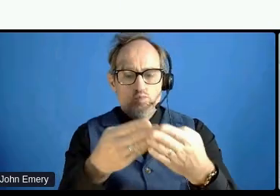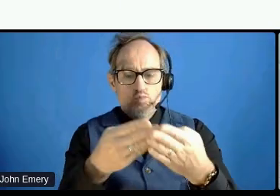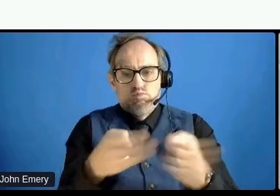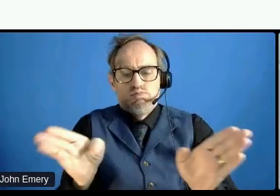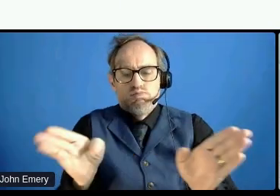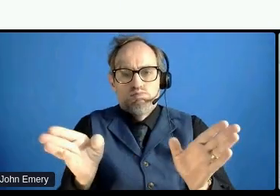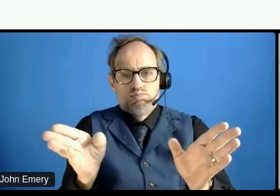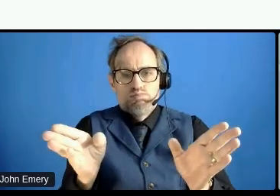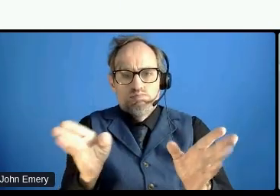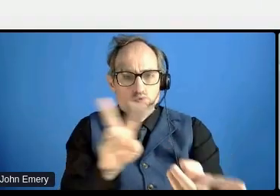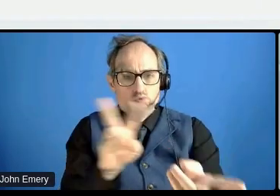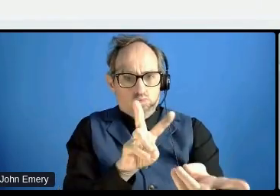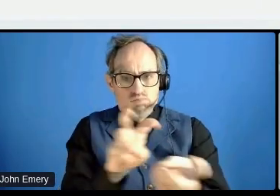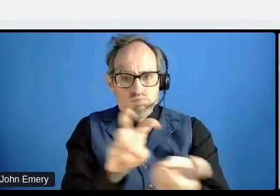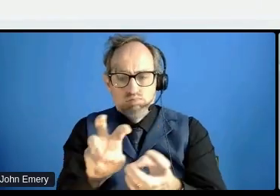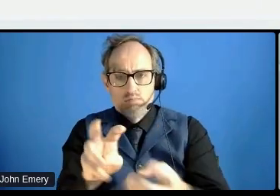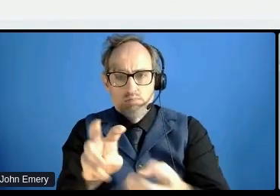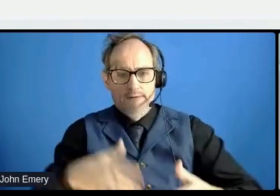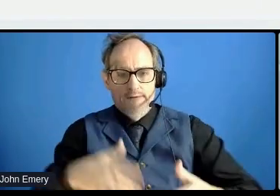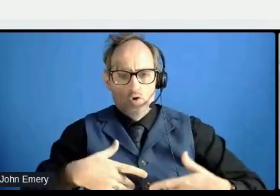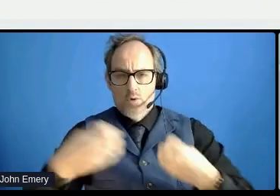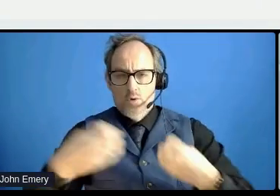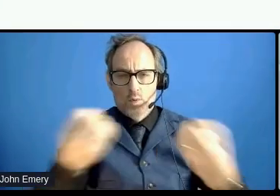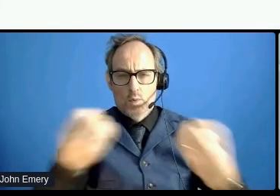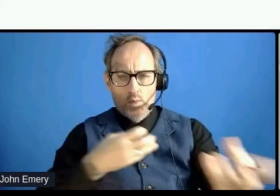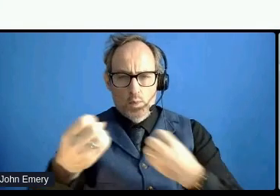first Slido.